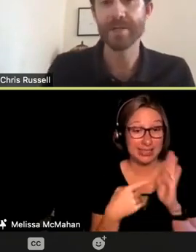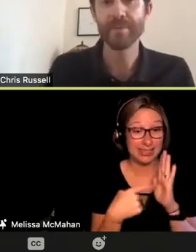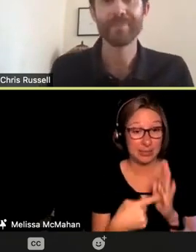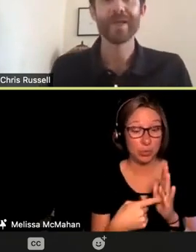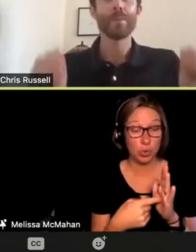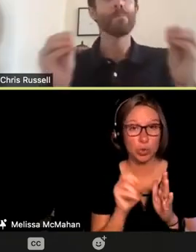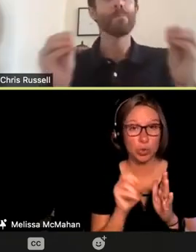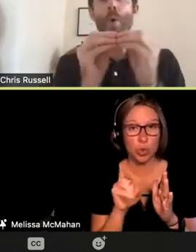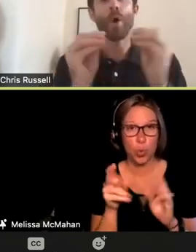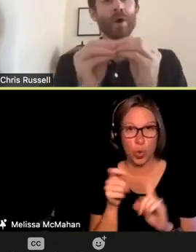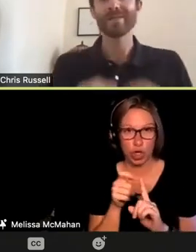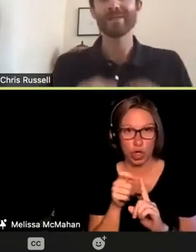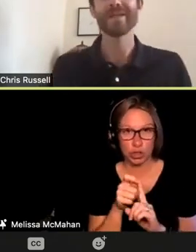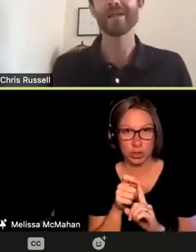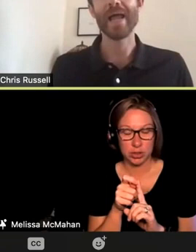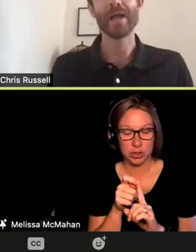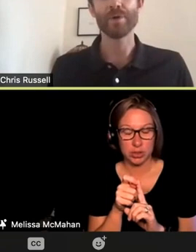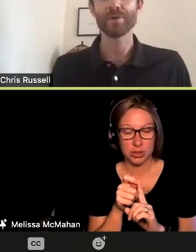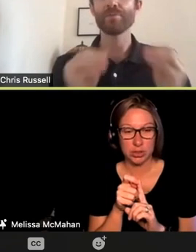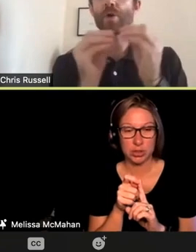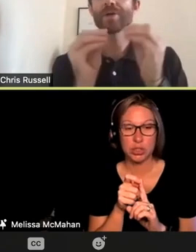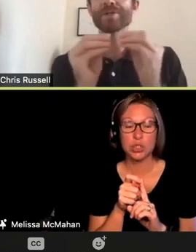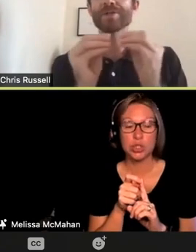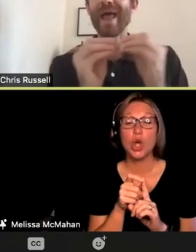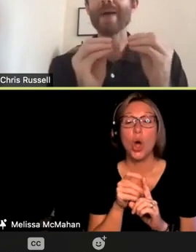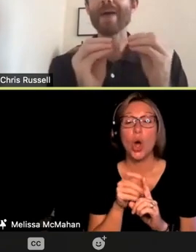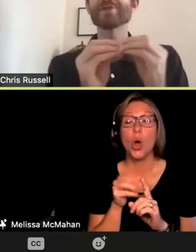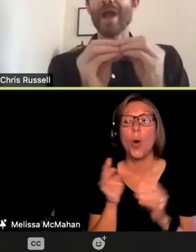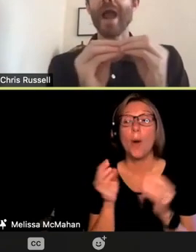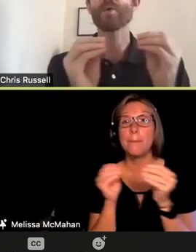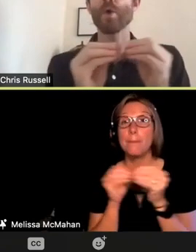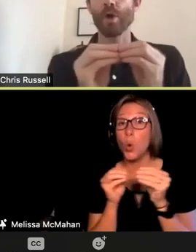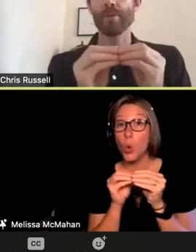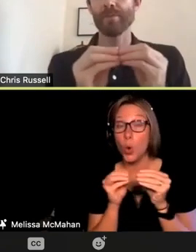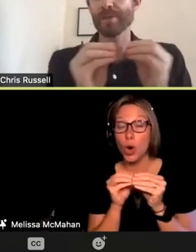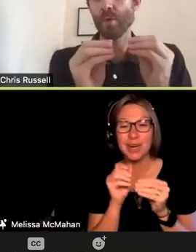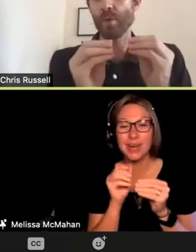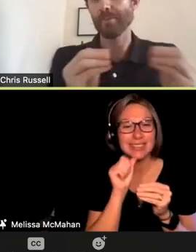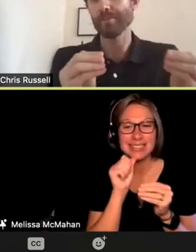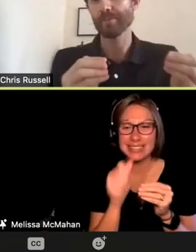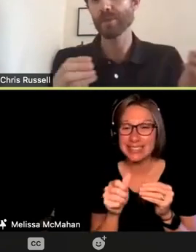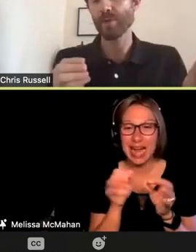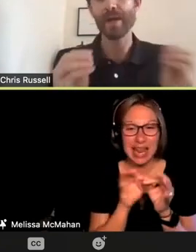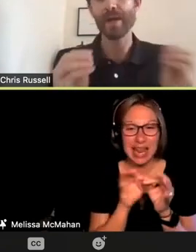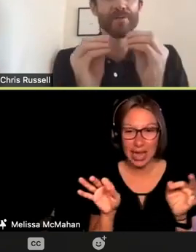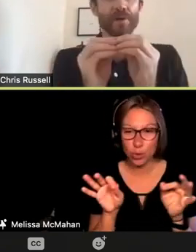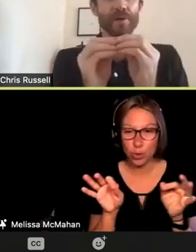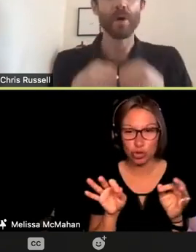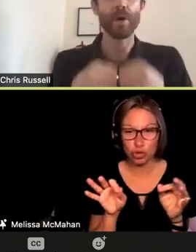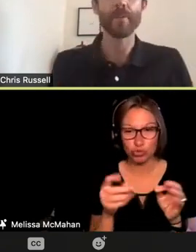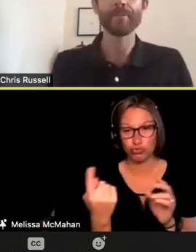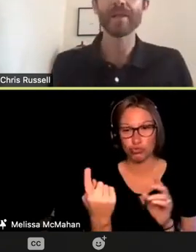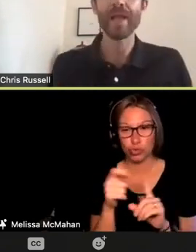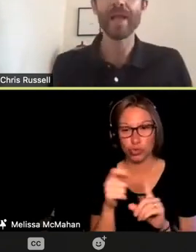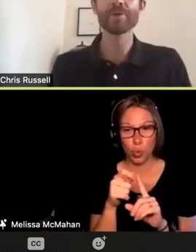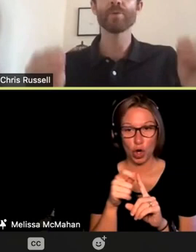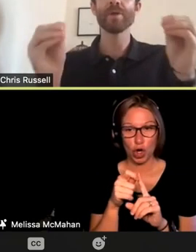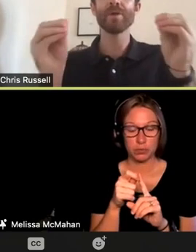communication matrix, more is not language. More is just an abstract word. That's a word. It's great. It's a first